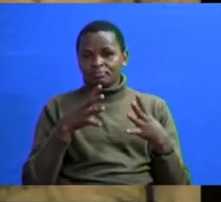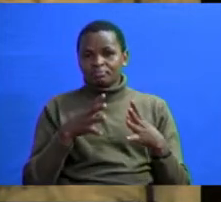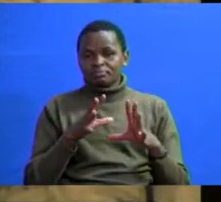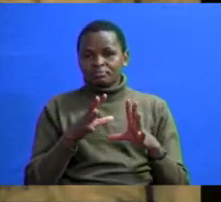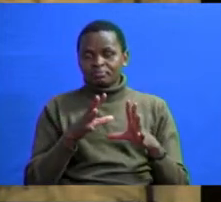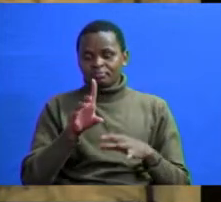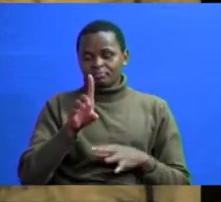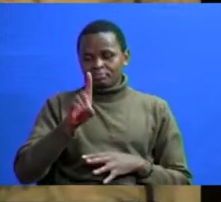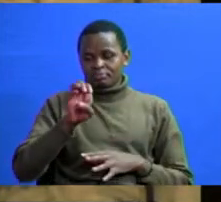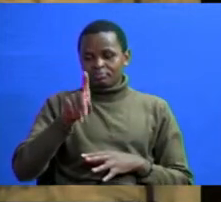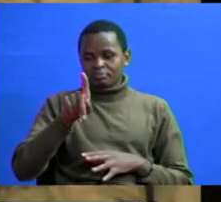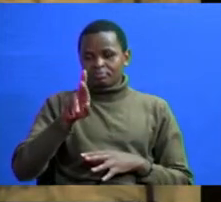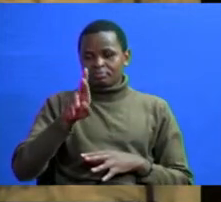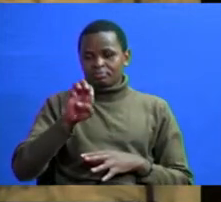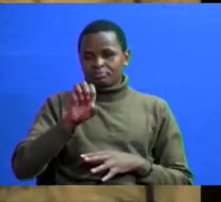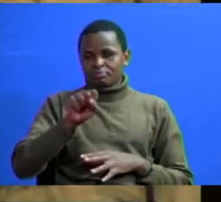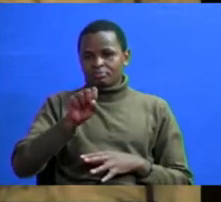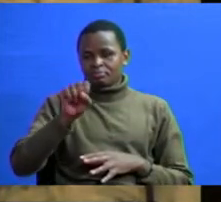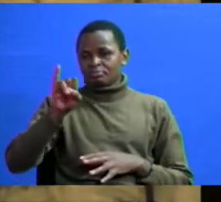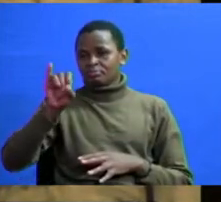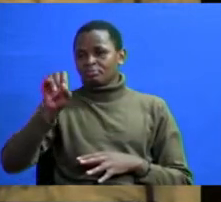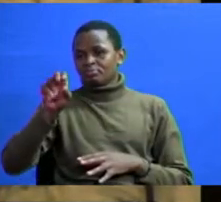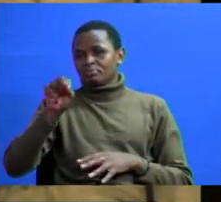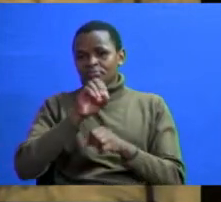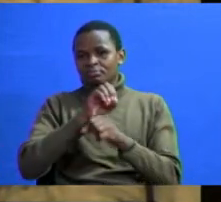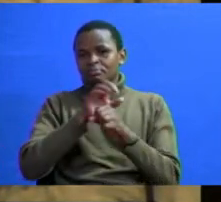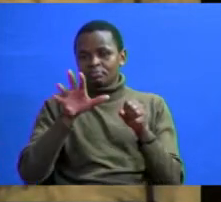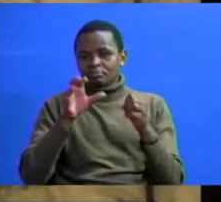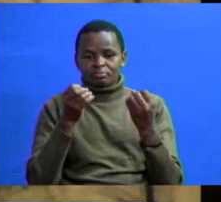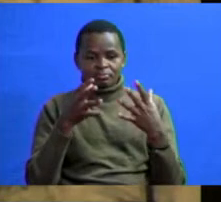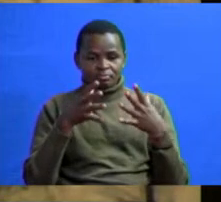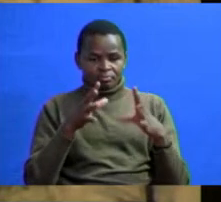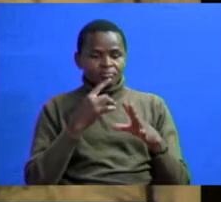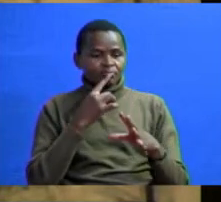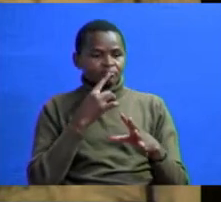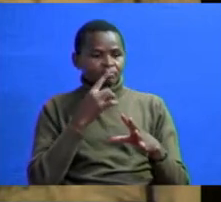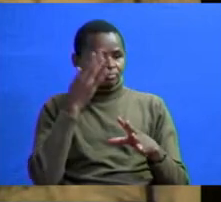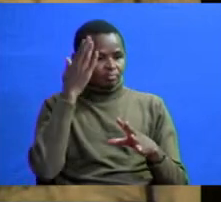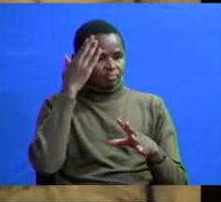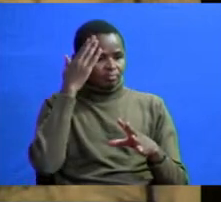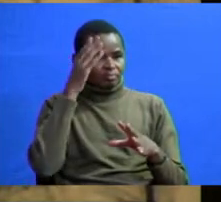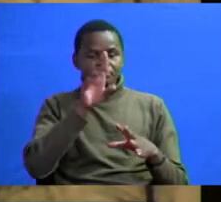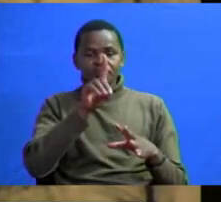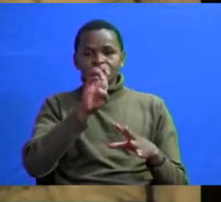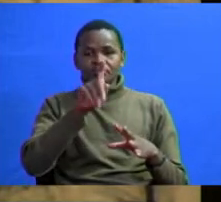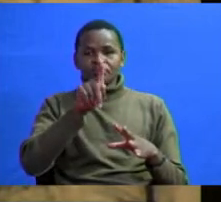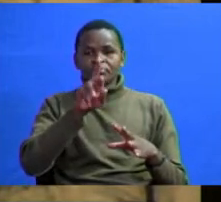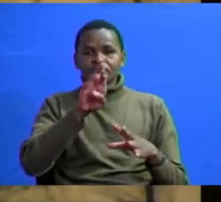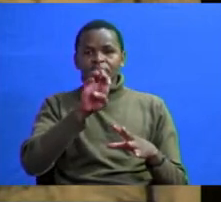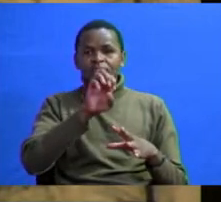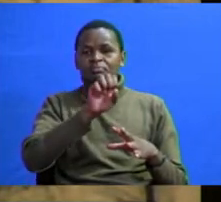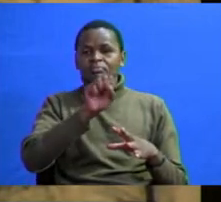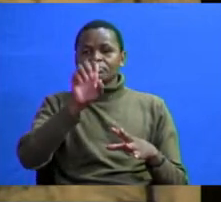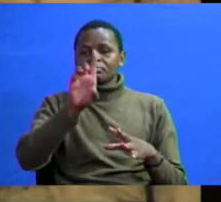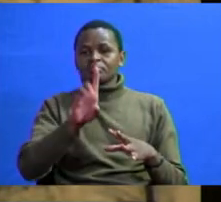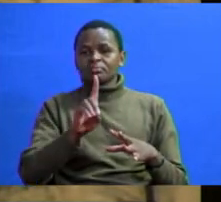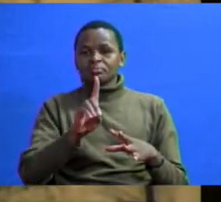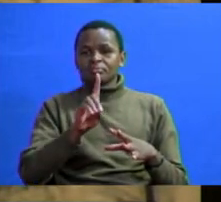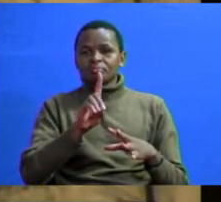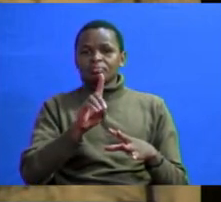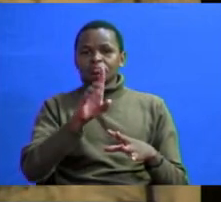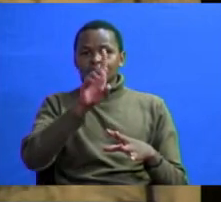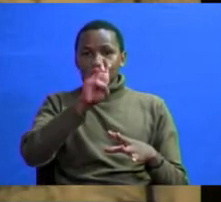depression because when COVID came, a lot of people used to say, you know, I'm depressed, I have a low mood. So depression